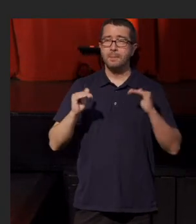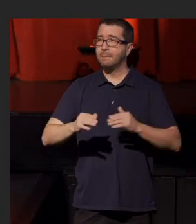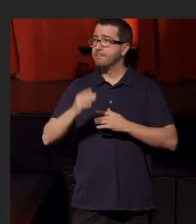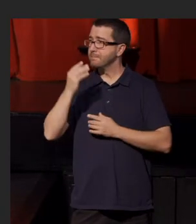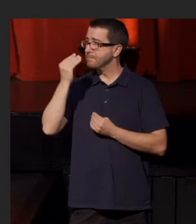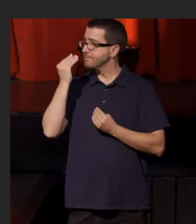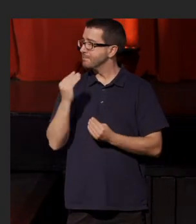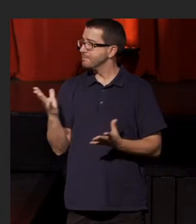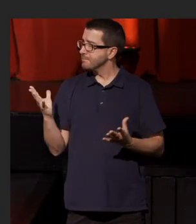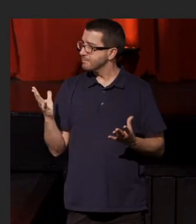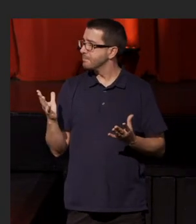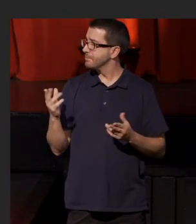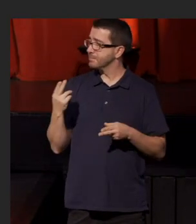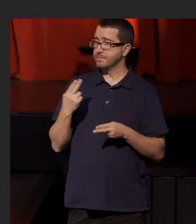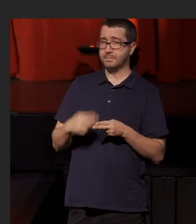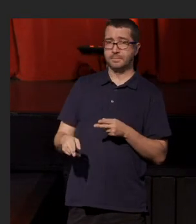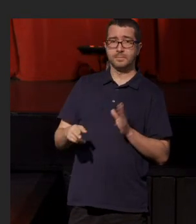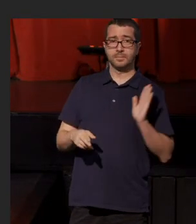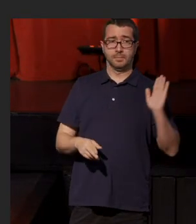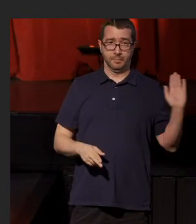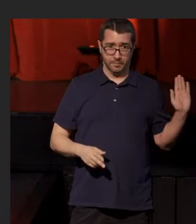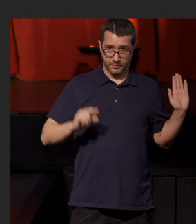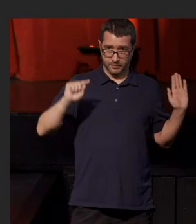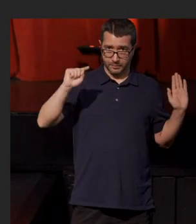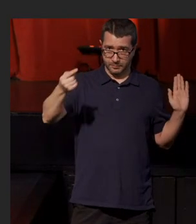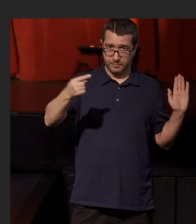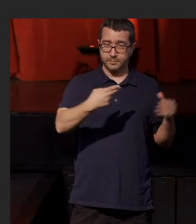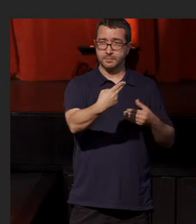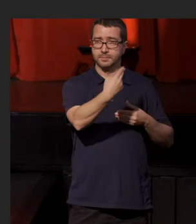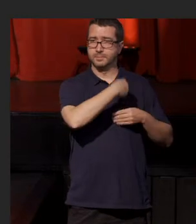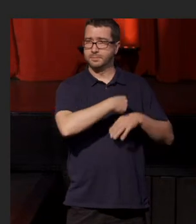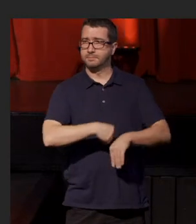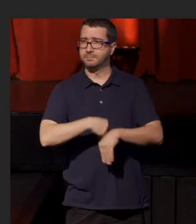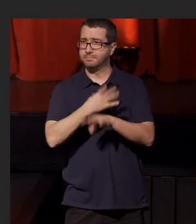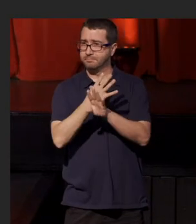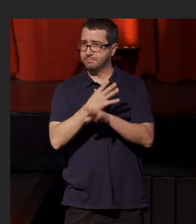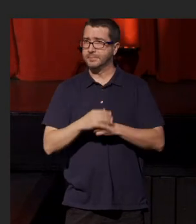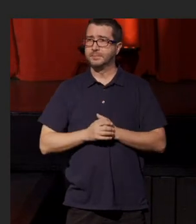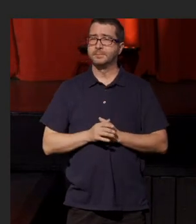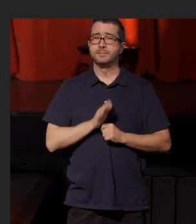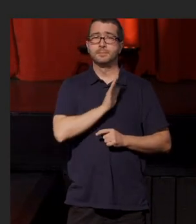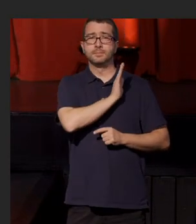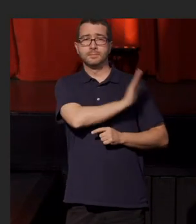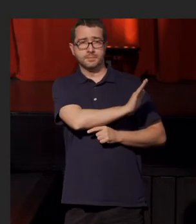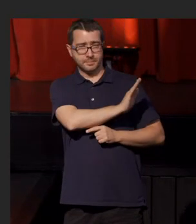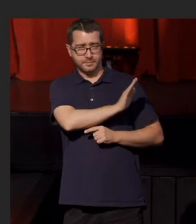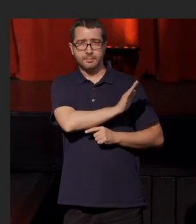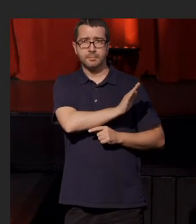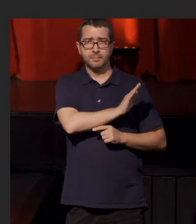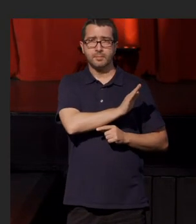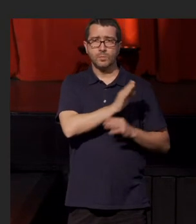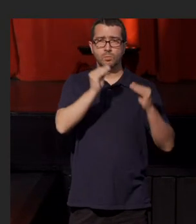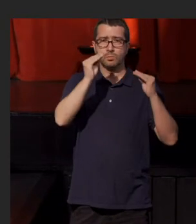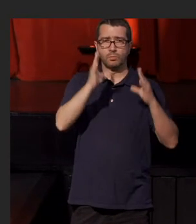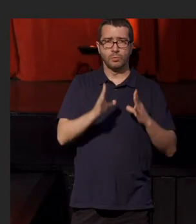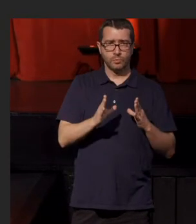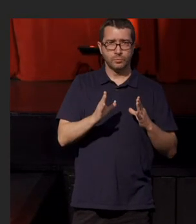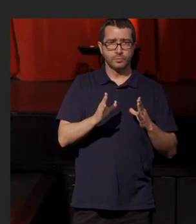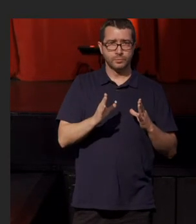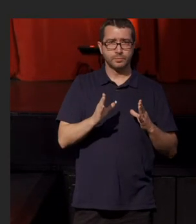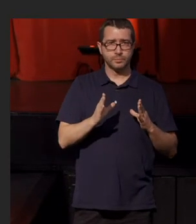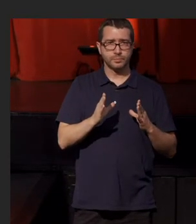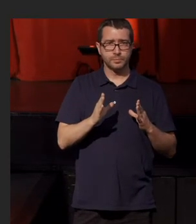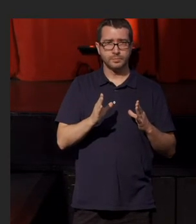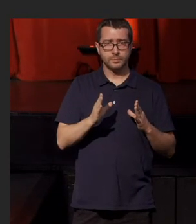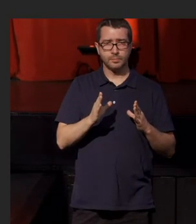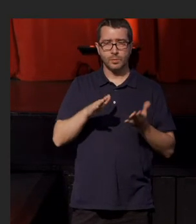about Ms. Hall-Jamieson first, who's joining us virtually. She is the Elizabeth Ware Packard Professor at the Annenberg